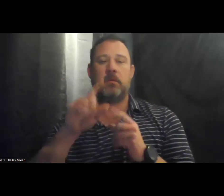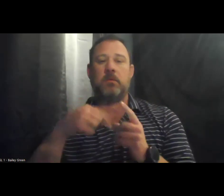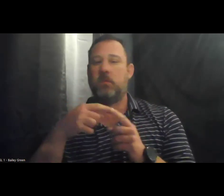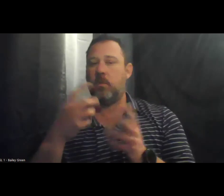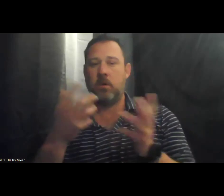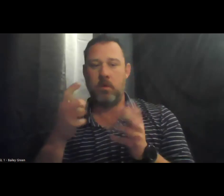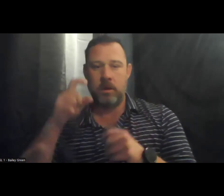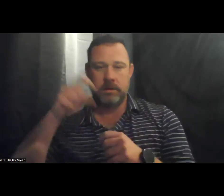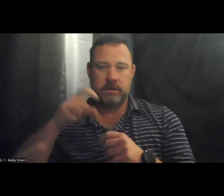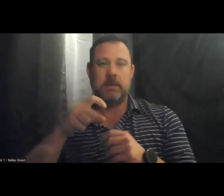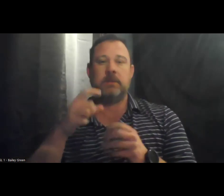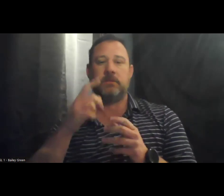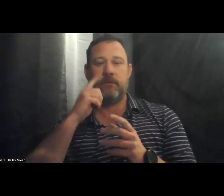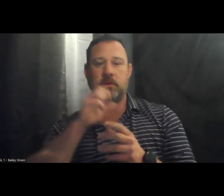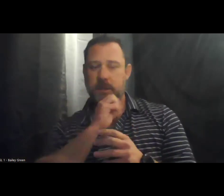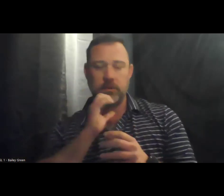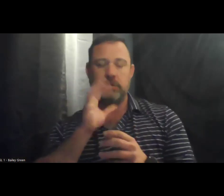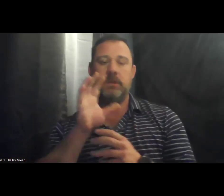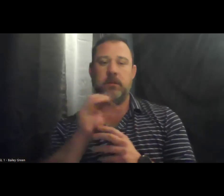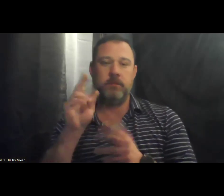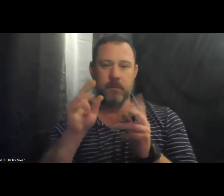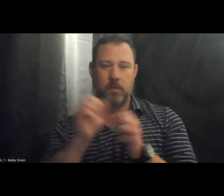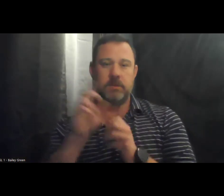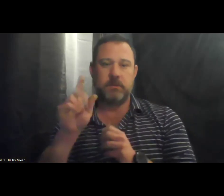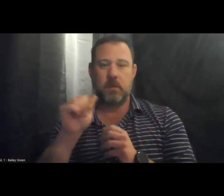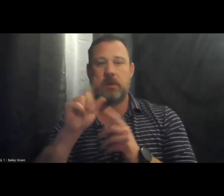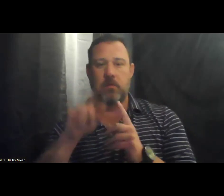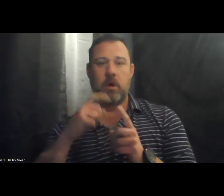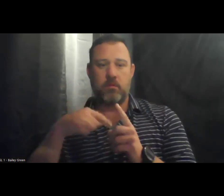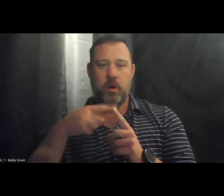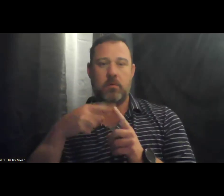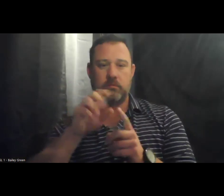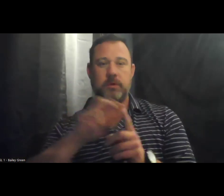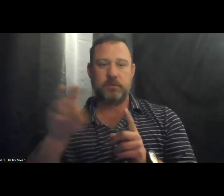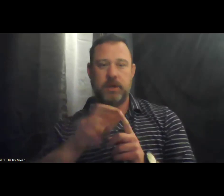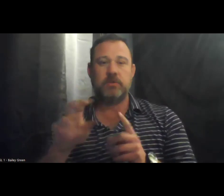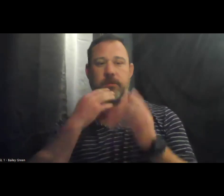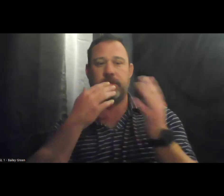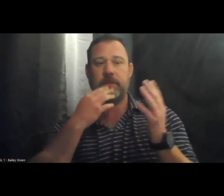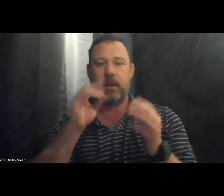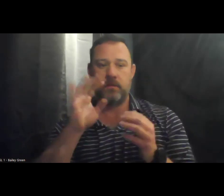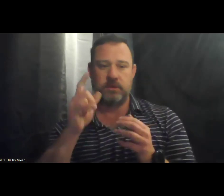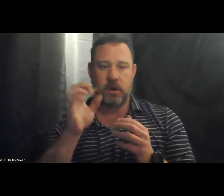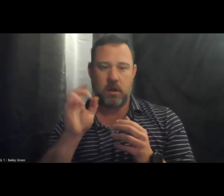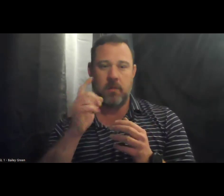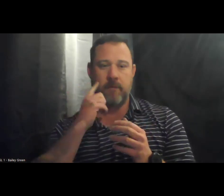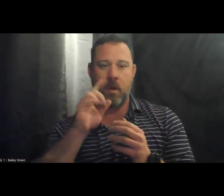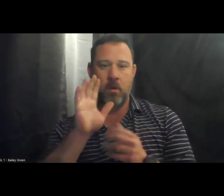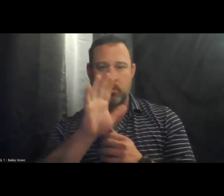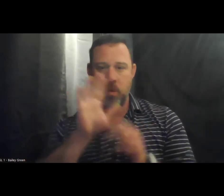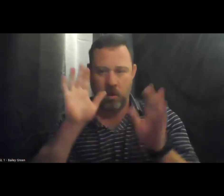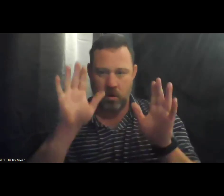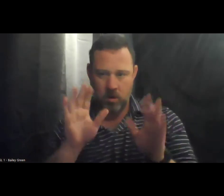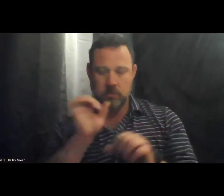needs are for seniors and people with disabilities around transportation needs. Okay. Thank you, Michelle, for your